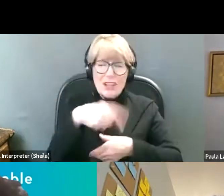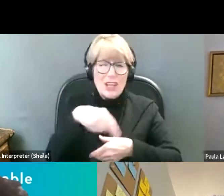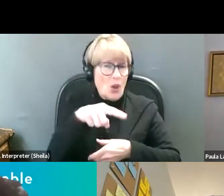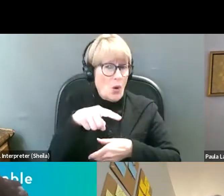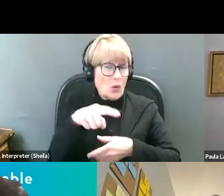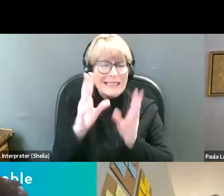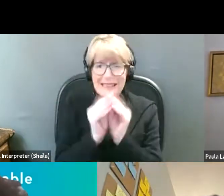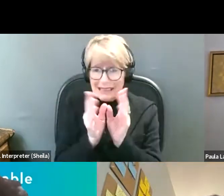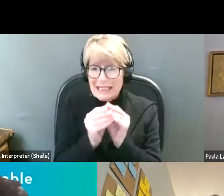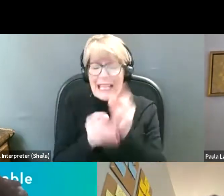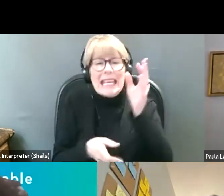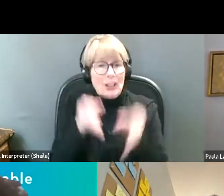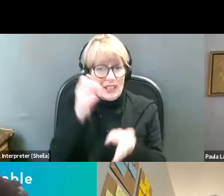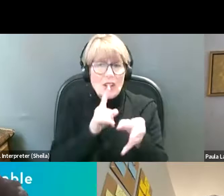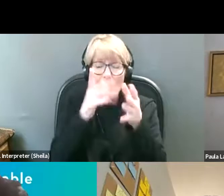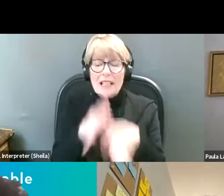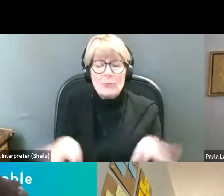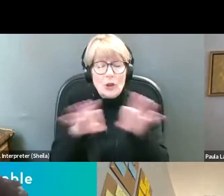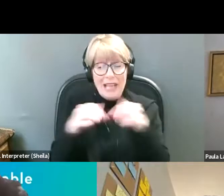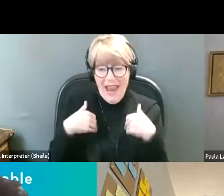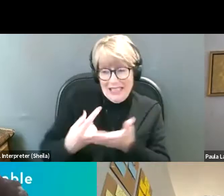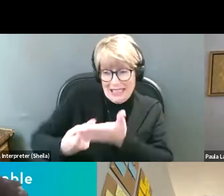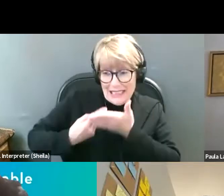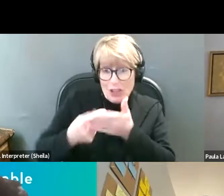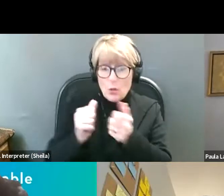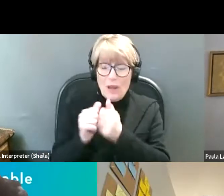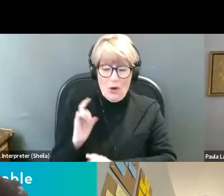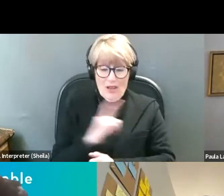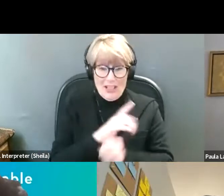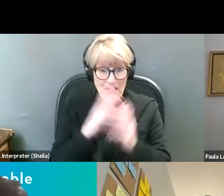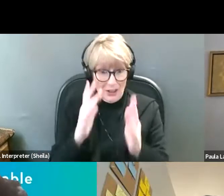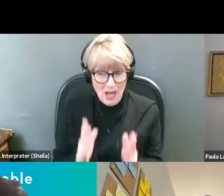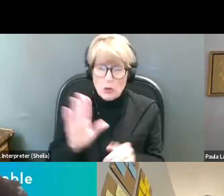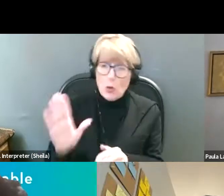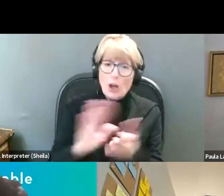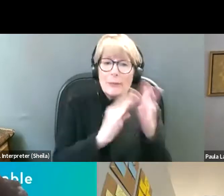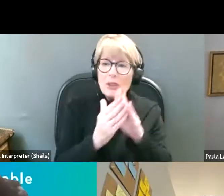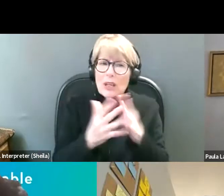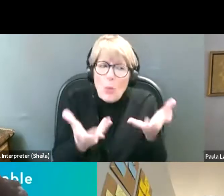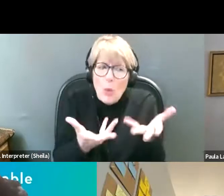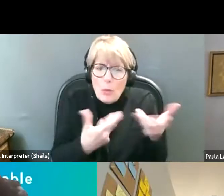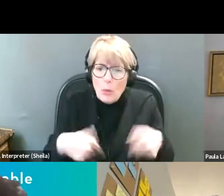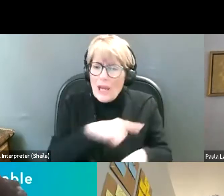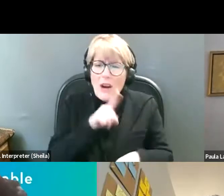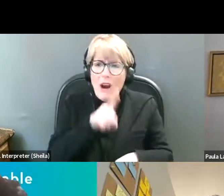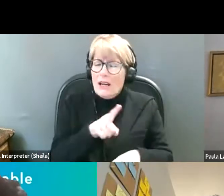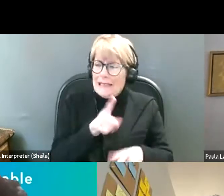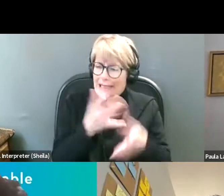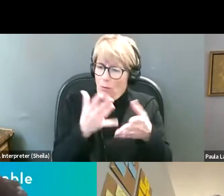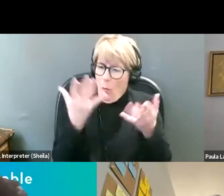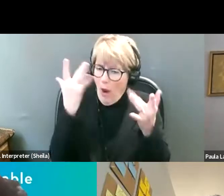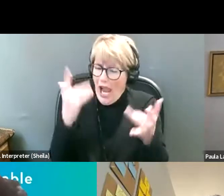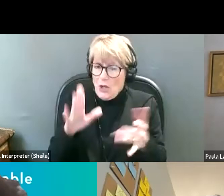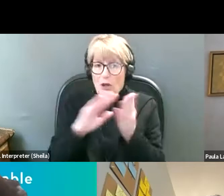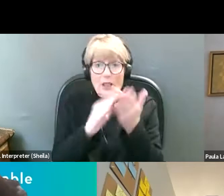important. Having the discussions with your lawmakers now on what your community is and why it's important is